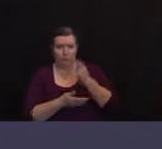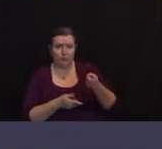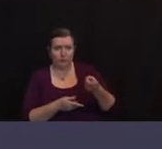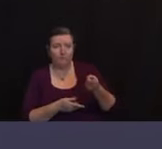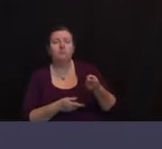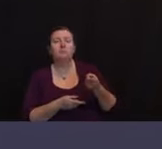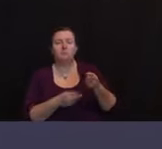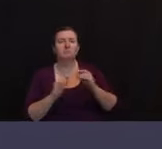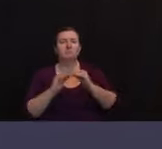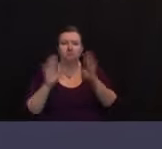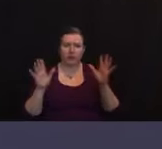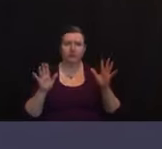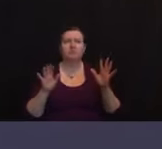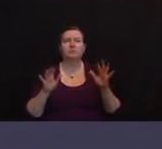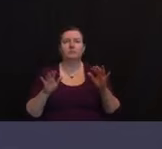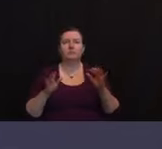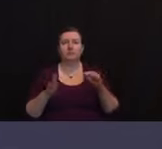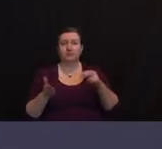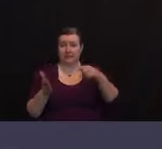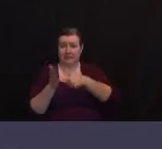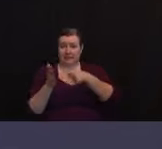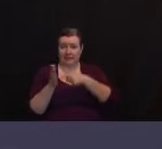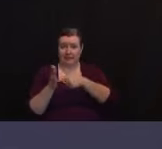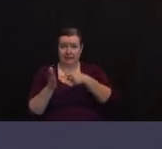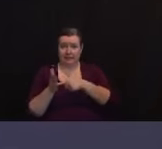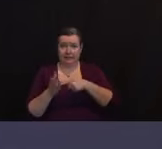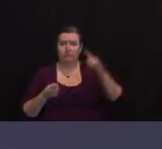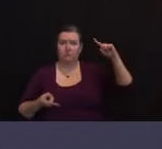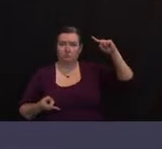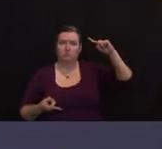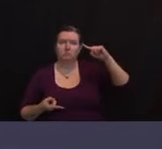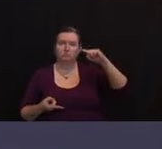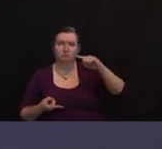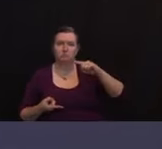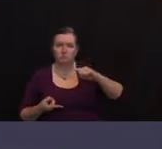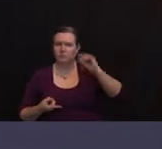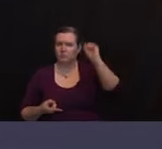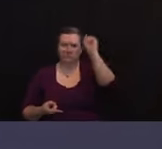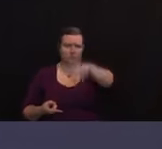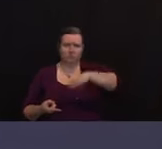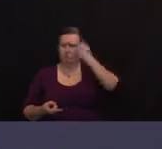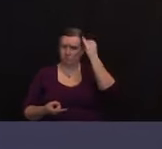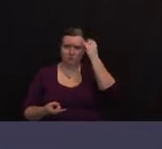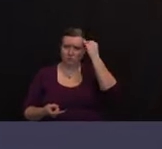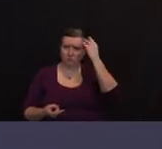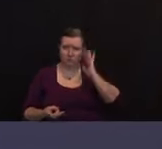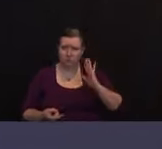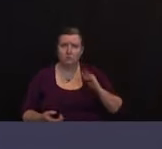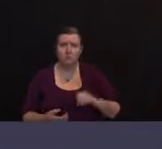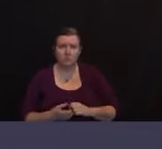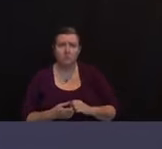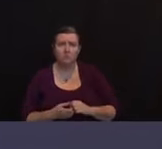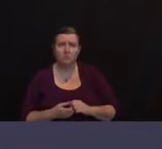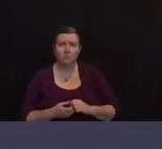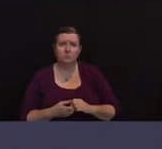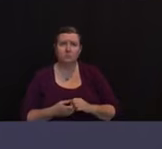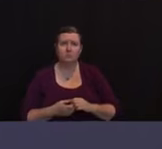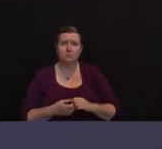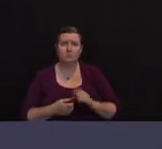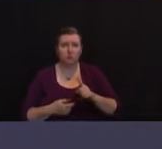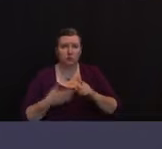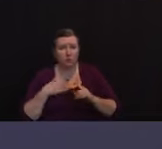the list of considerations. But just looking at where we need support right now, I think you asked me what was my